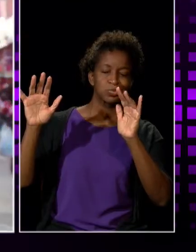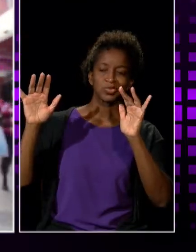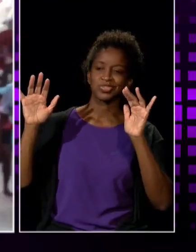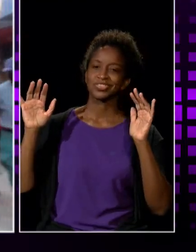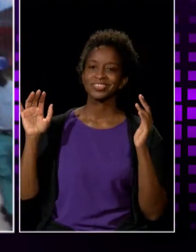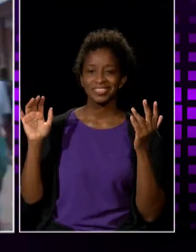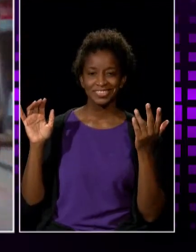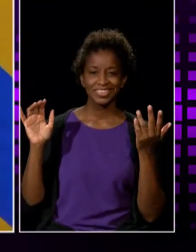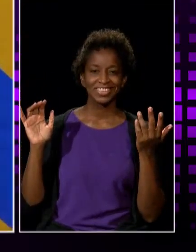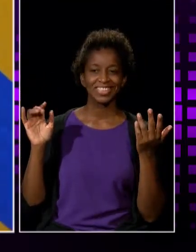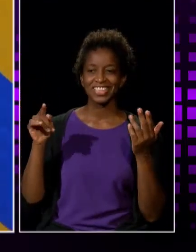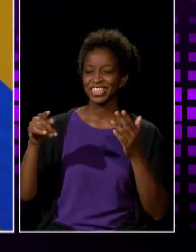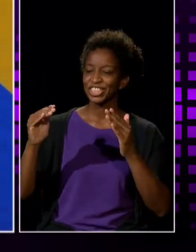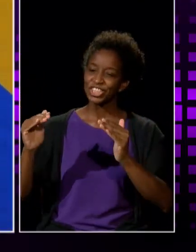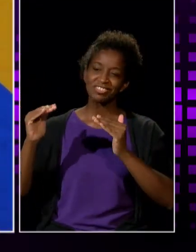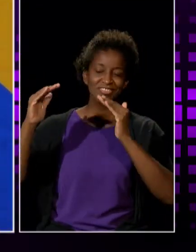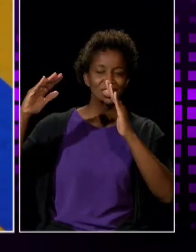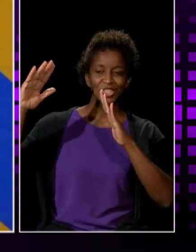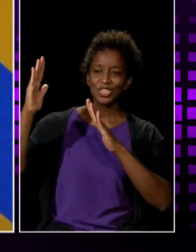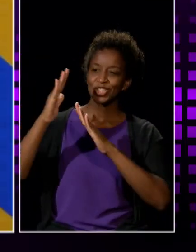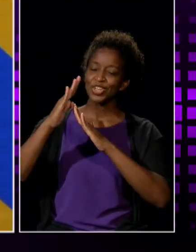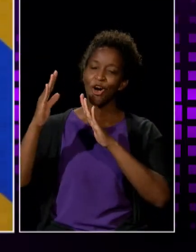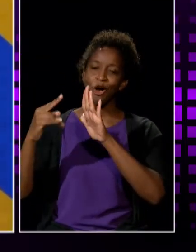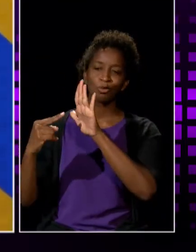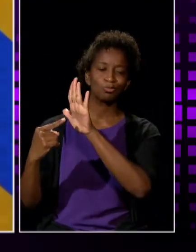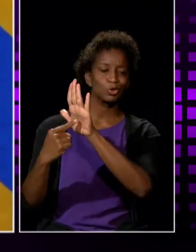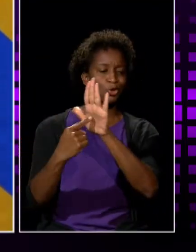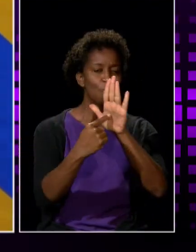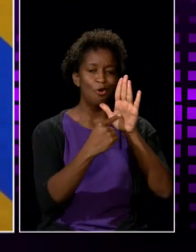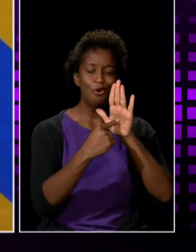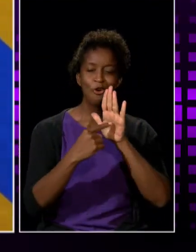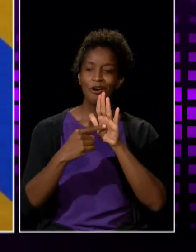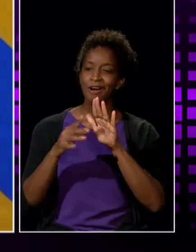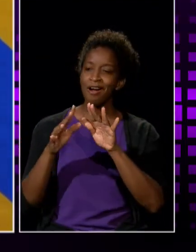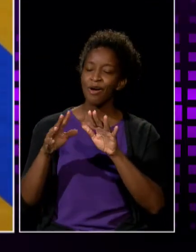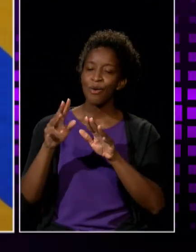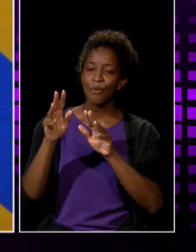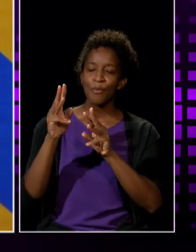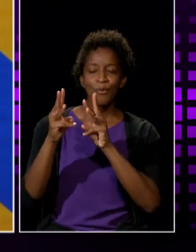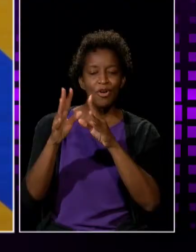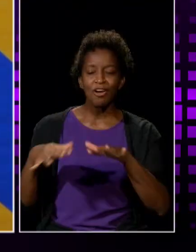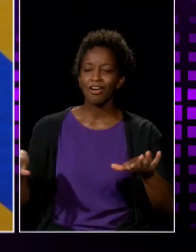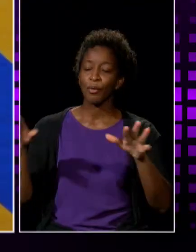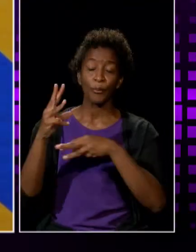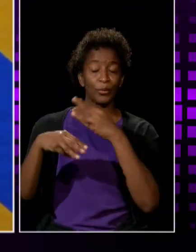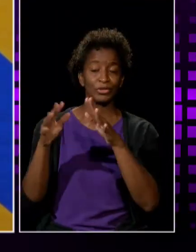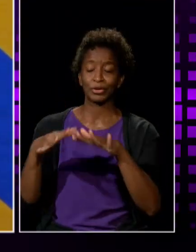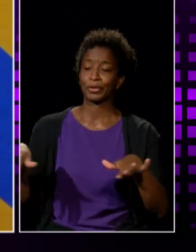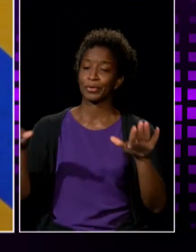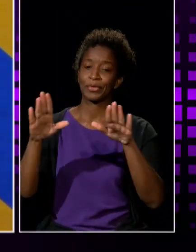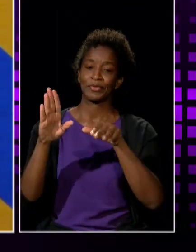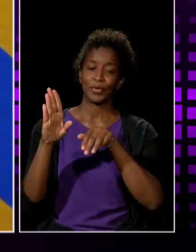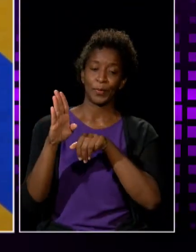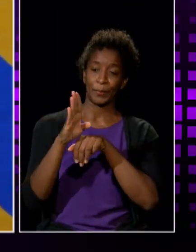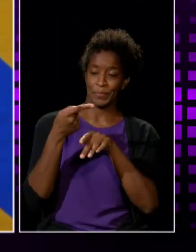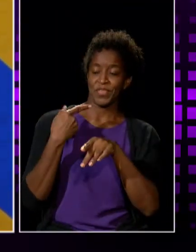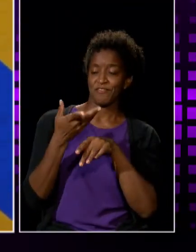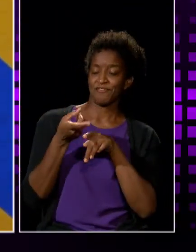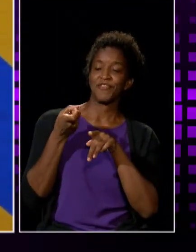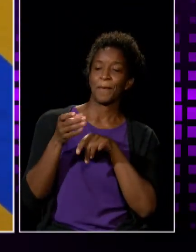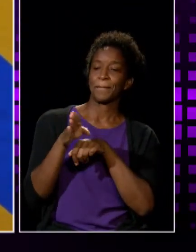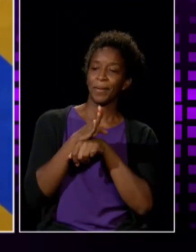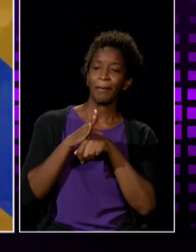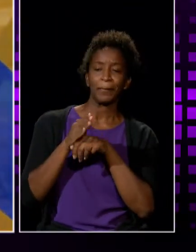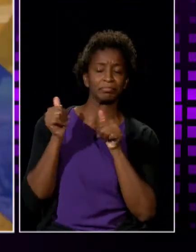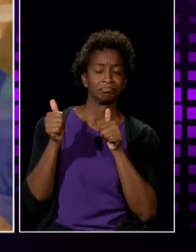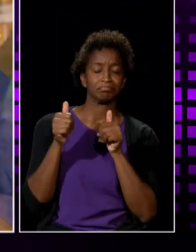is spot. Continue. I feel that she's a good person because she did a lot for Barbados, and I feel it's a good thing that put she as a